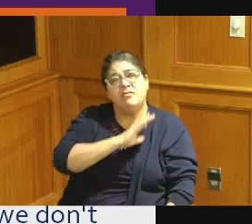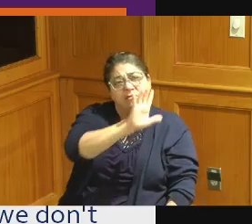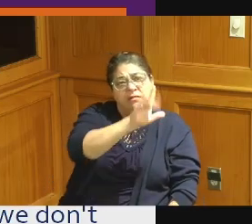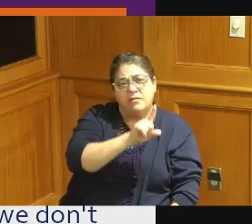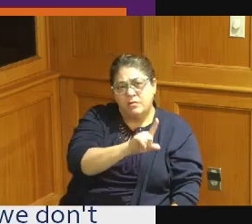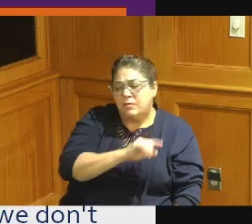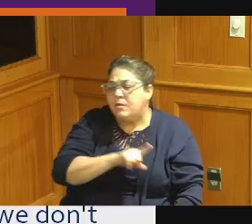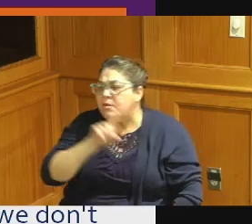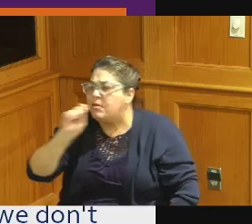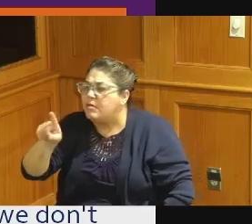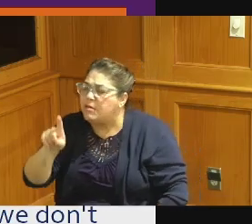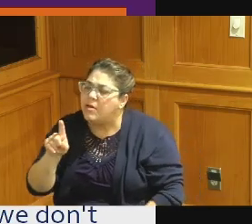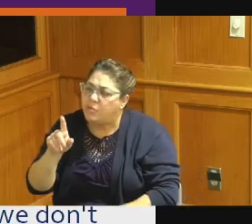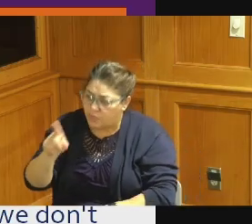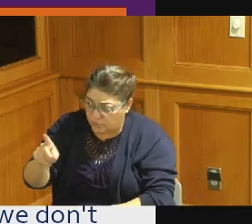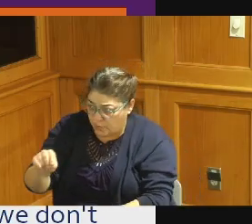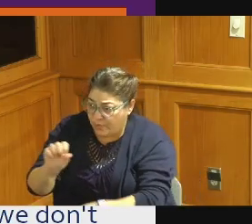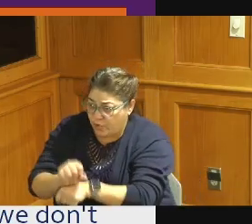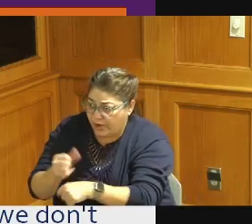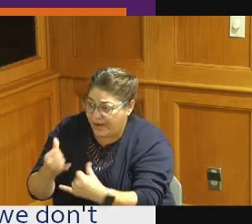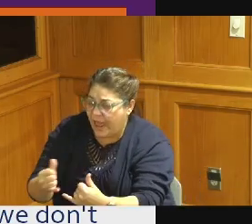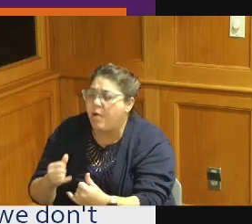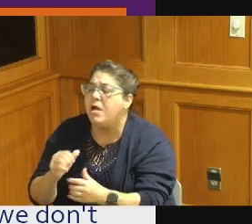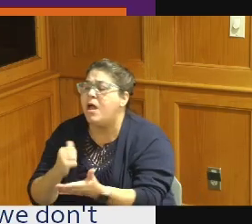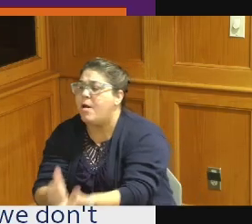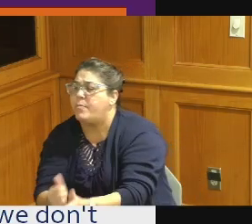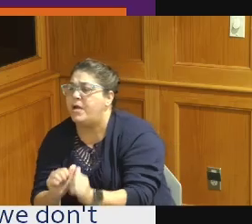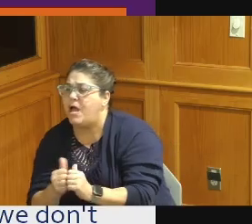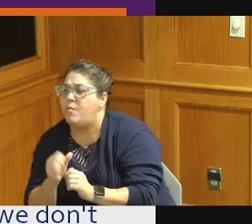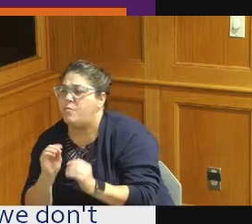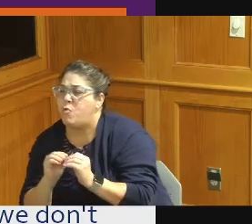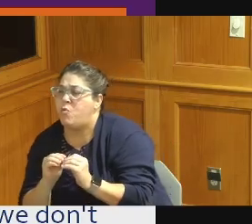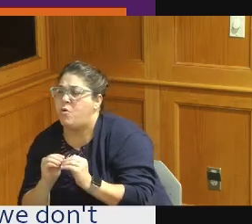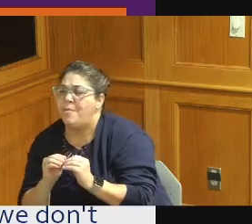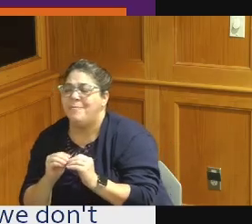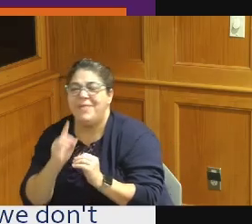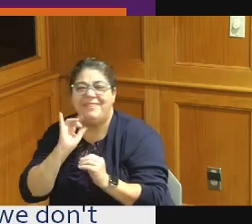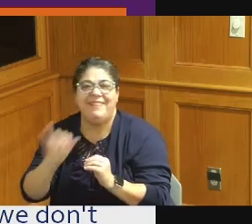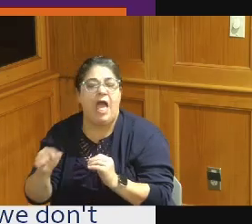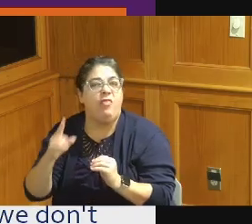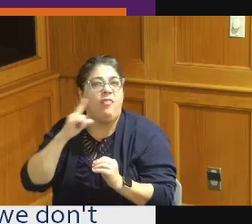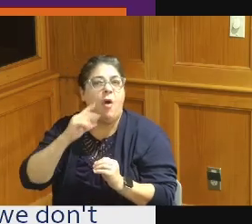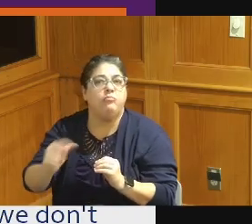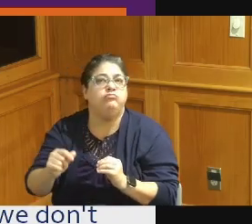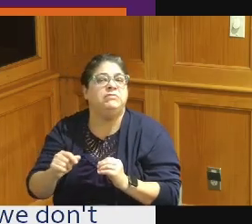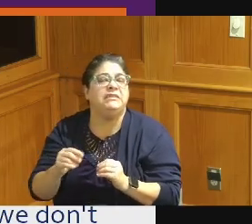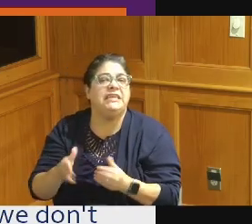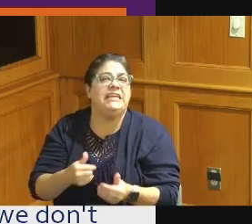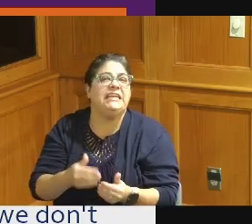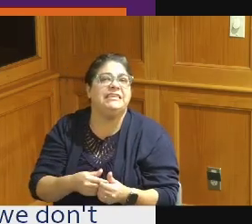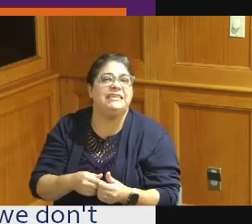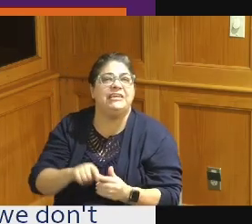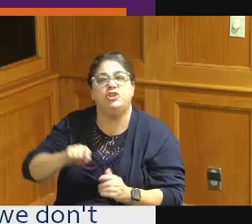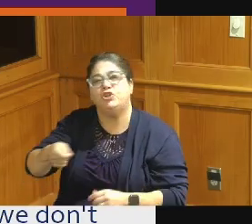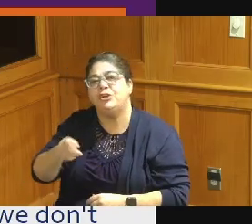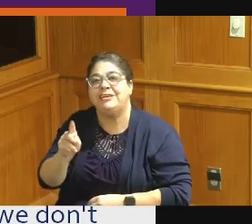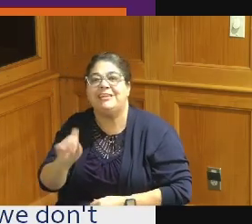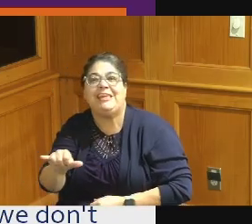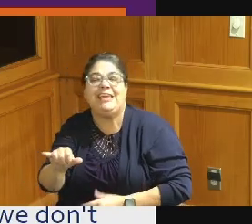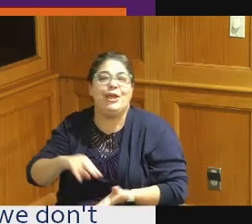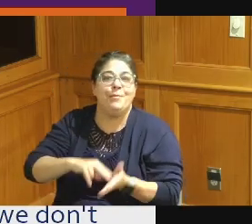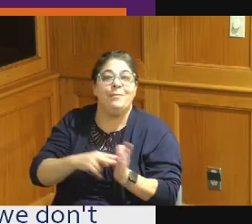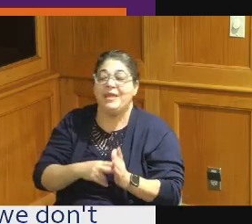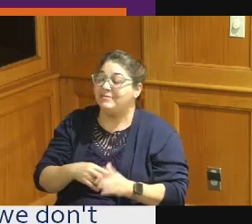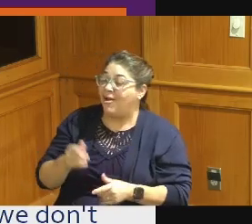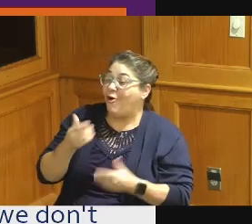say, let's help you do more. That was also the case, though it wasn't quite as turnkey of a situation with the folks at LAD. After we knew